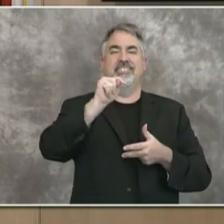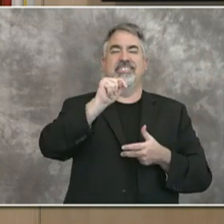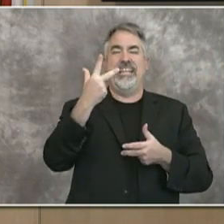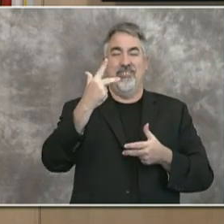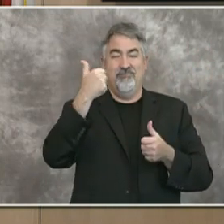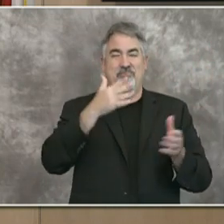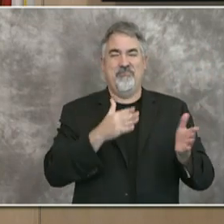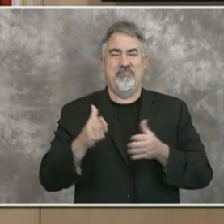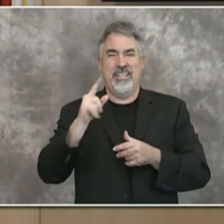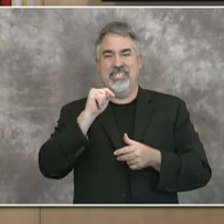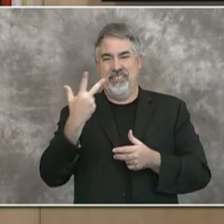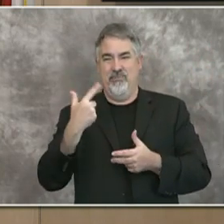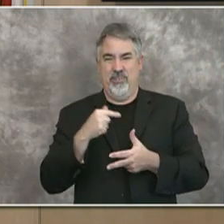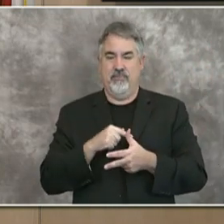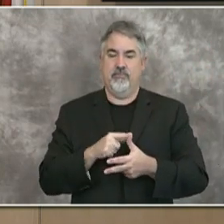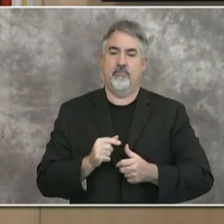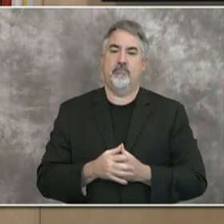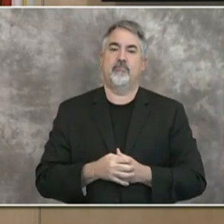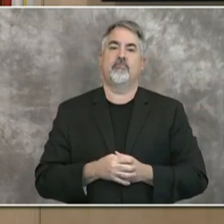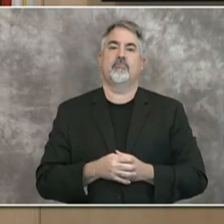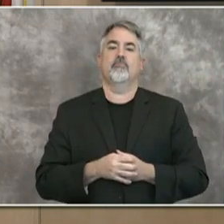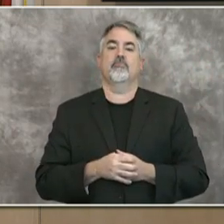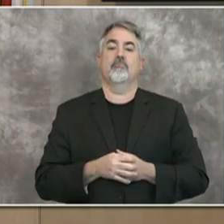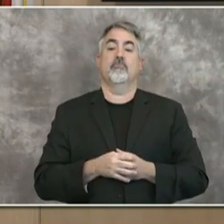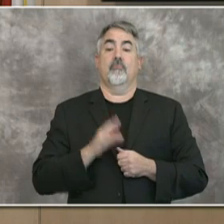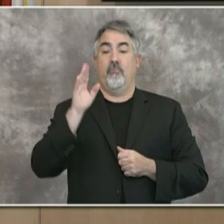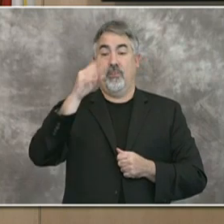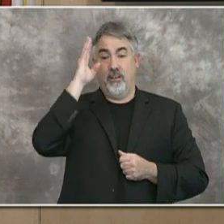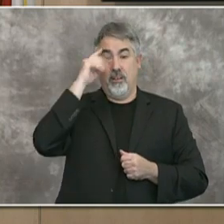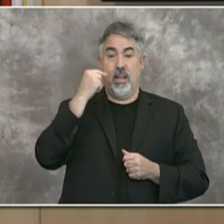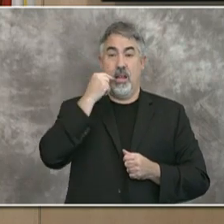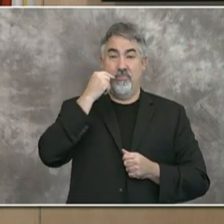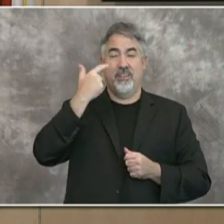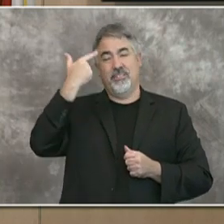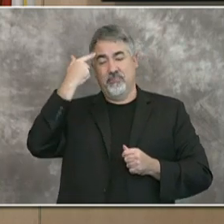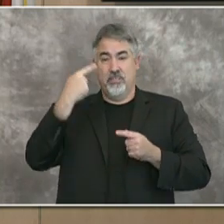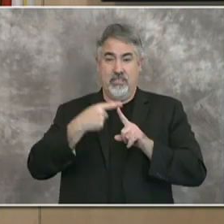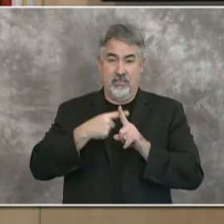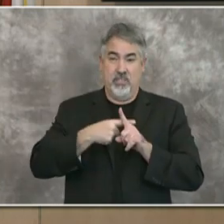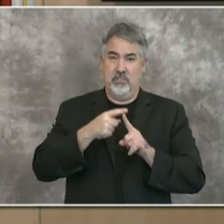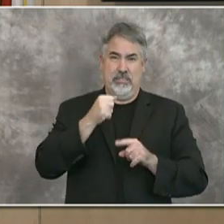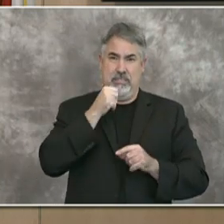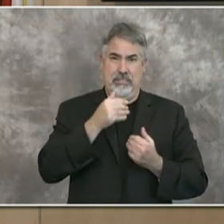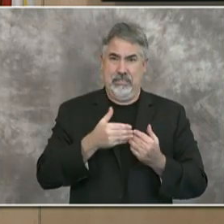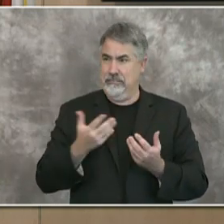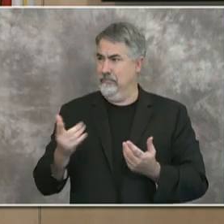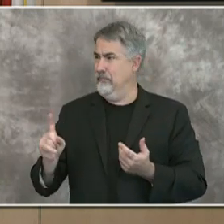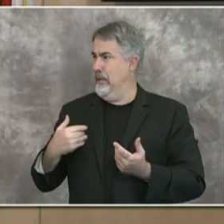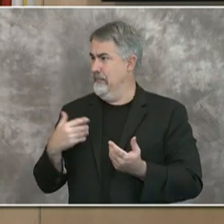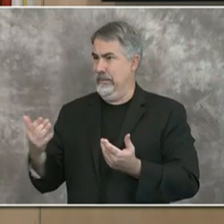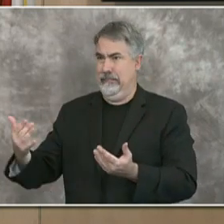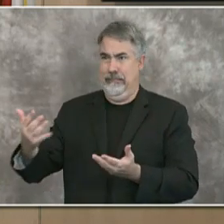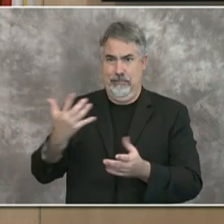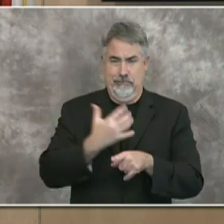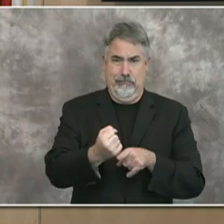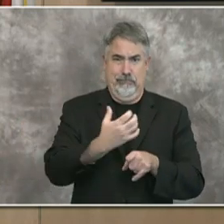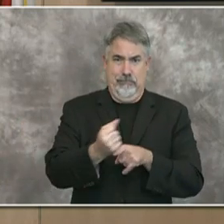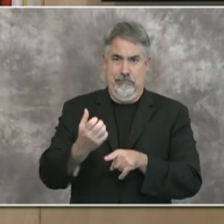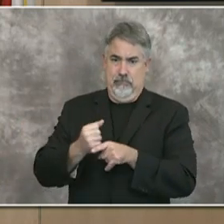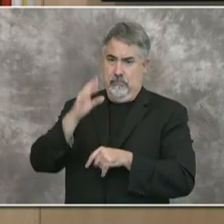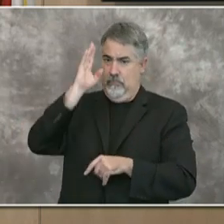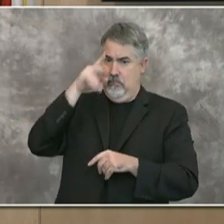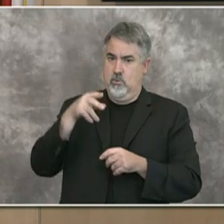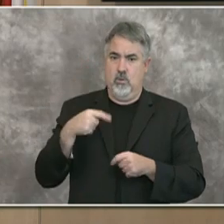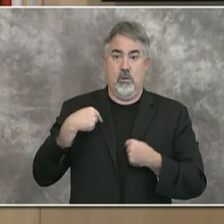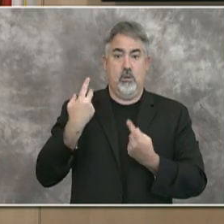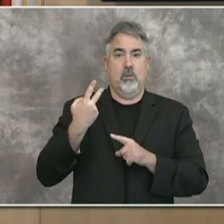do. We know that thermometers can be difficult to obtain, and so it's why we have continued over the course of the past 2 months to talk about this